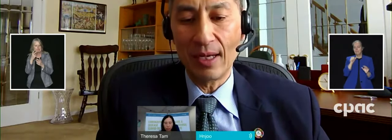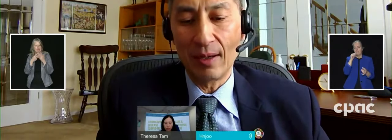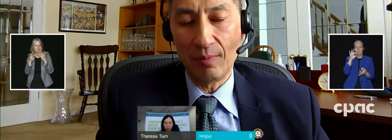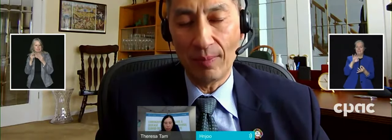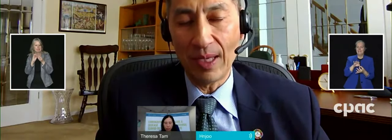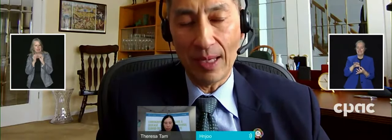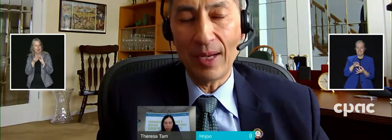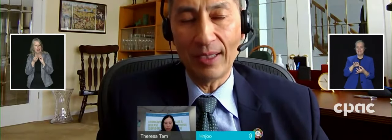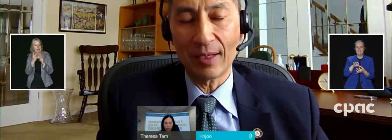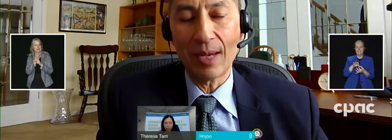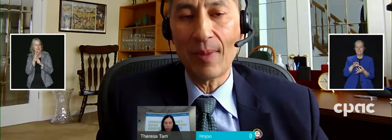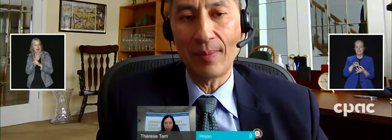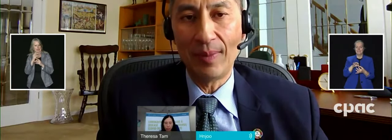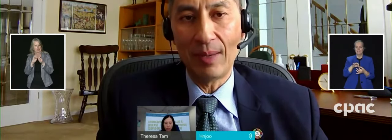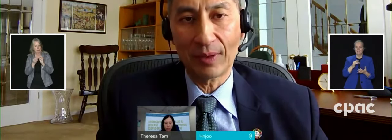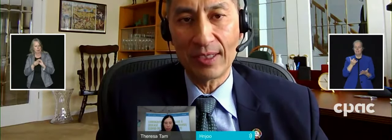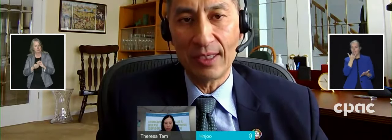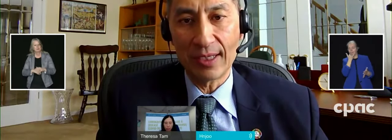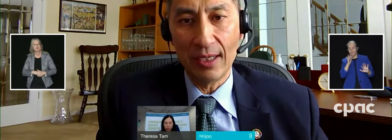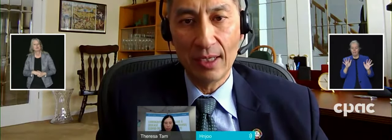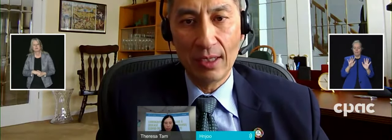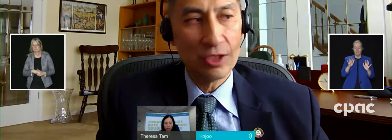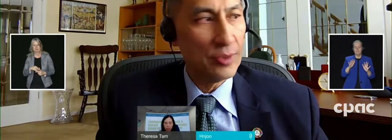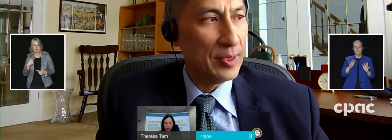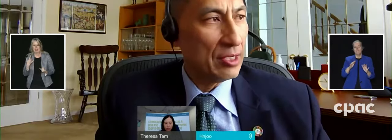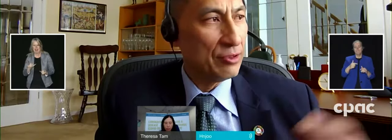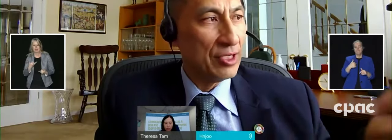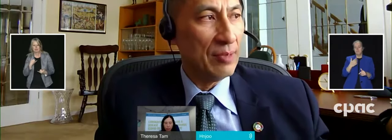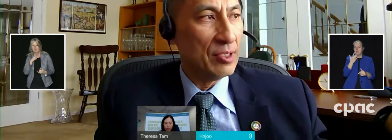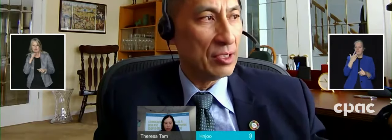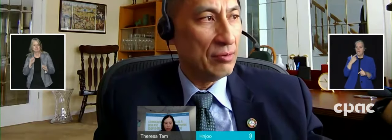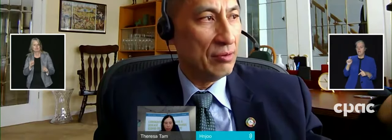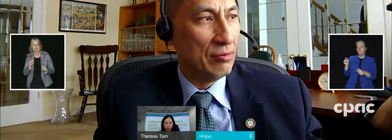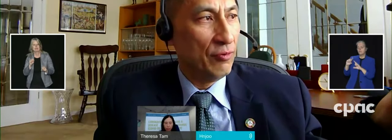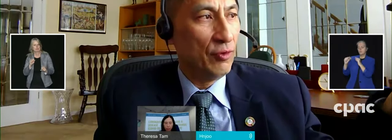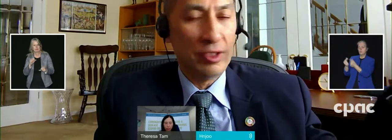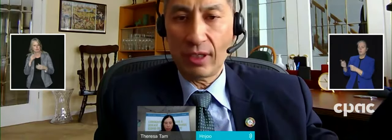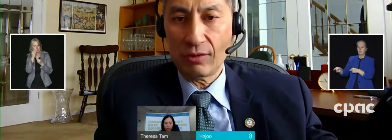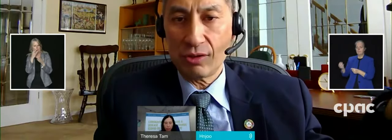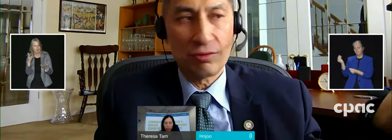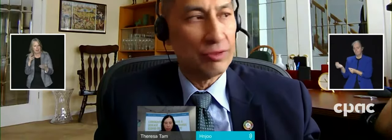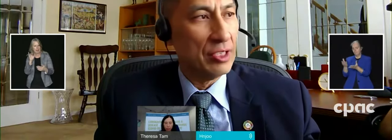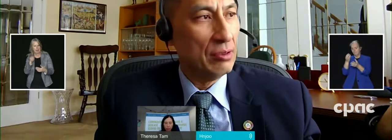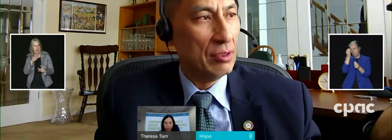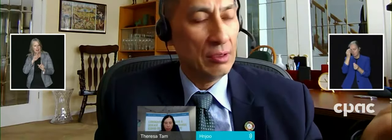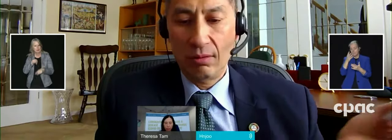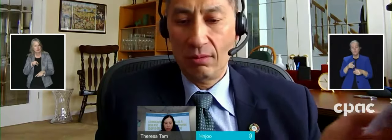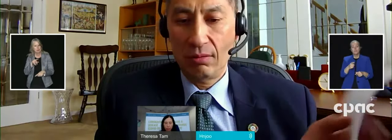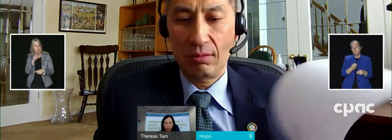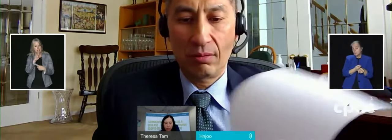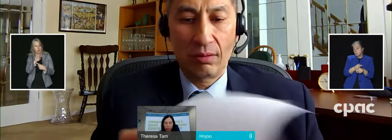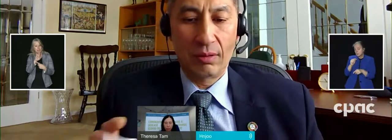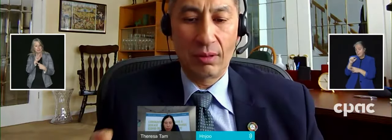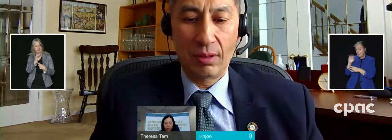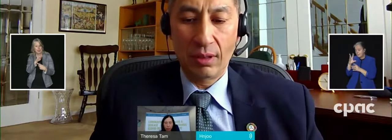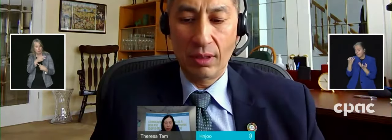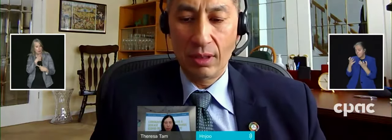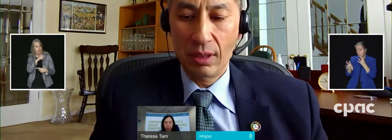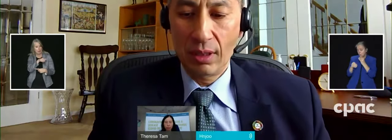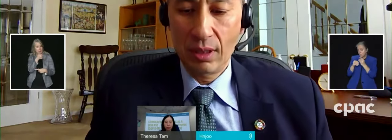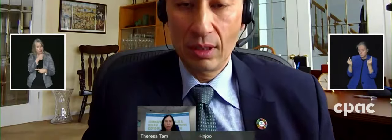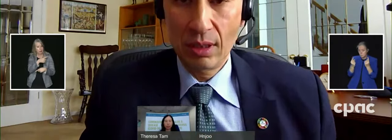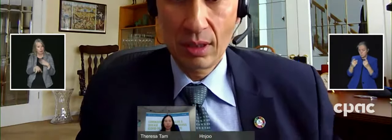précis, pas être capable de bien préciser. Je sais pas, Dr. Tam, est-ce que vous voulez dire quelque chose aussi?